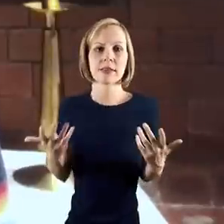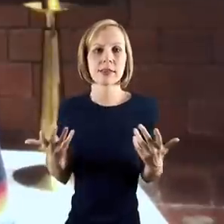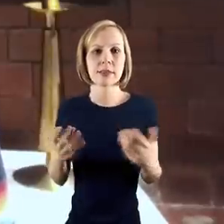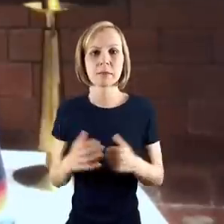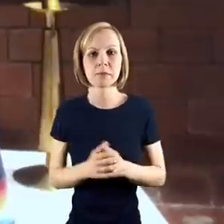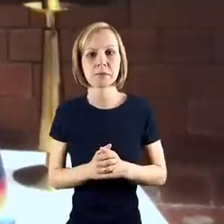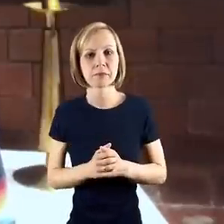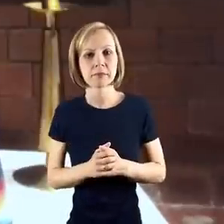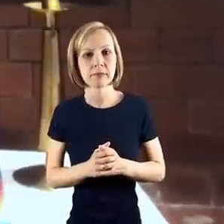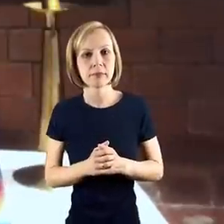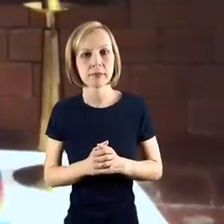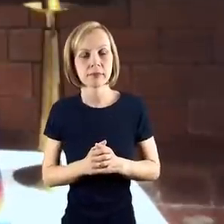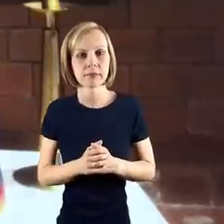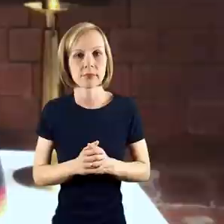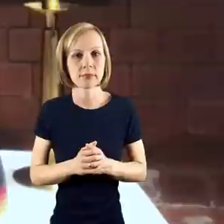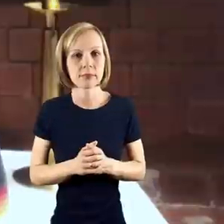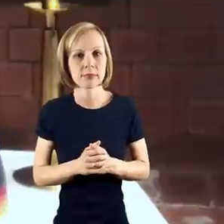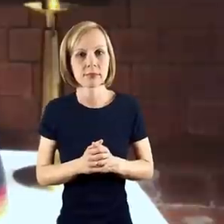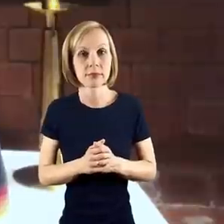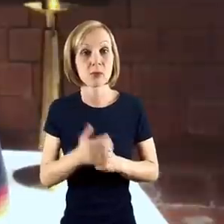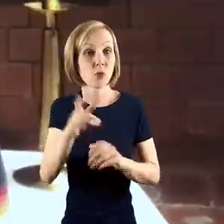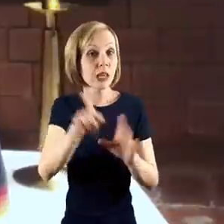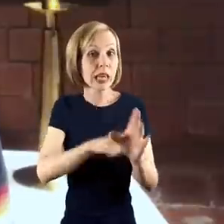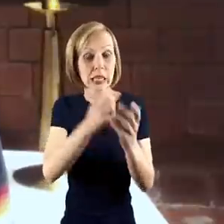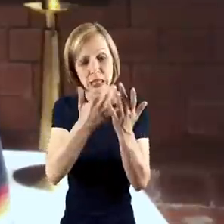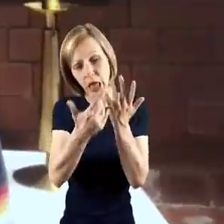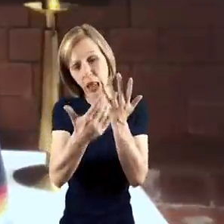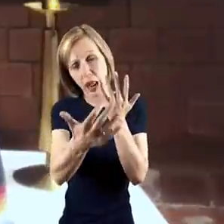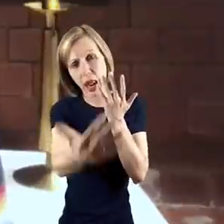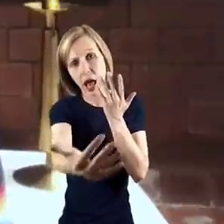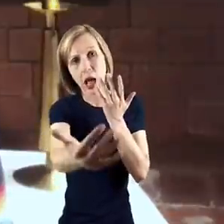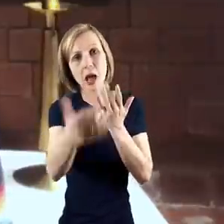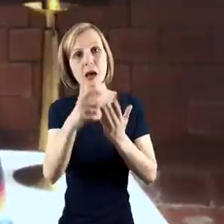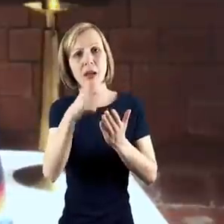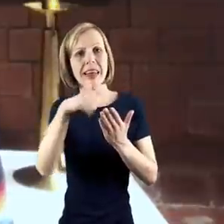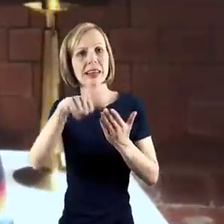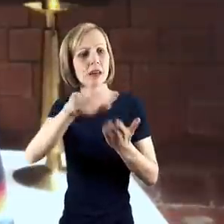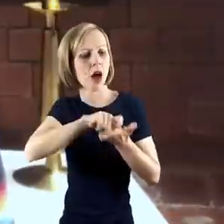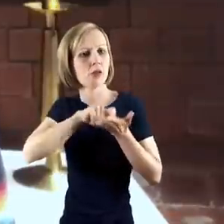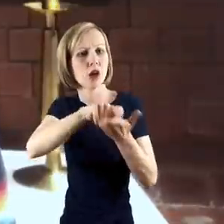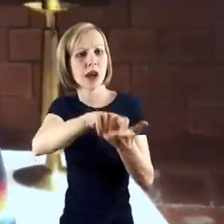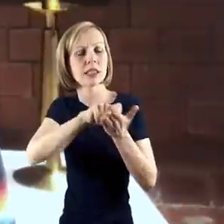friends. They remained pen pals for years to come.